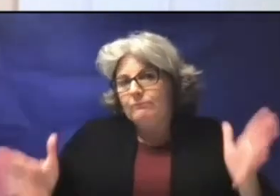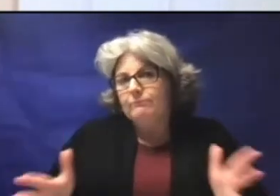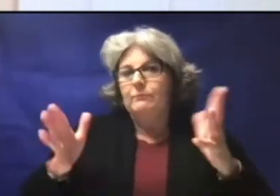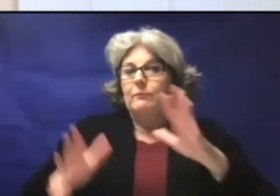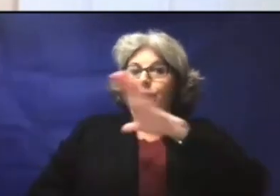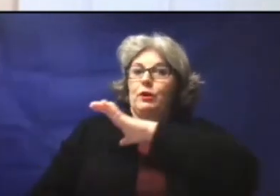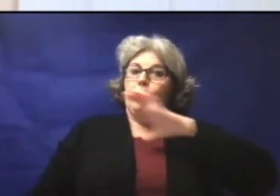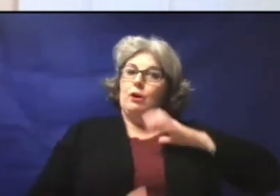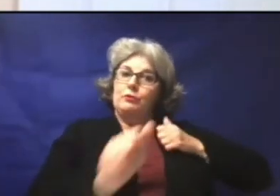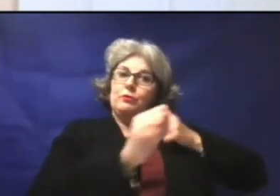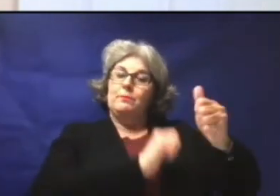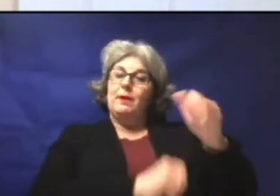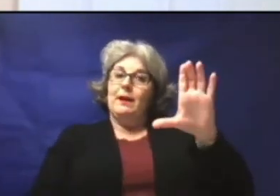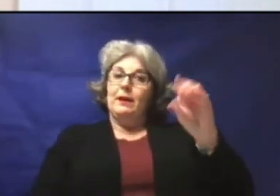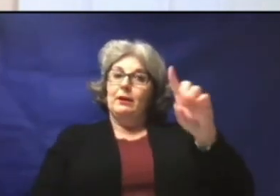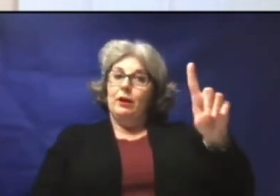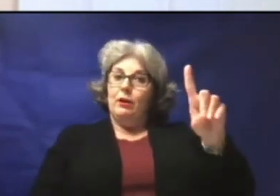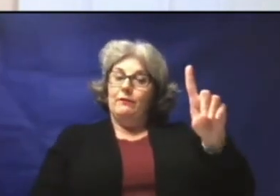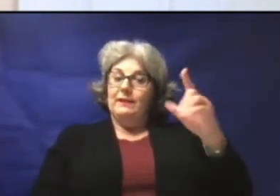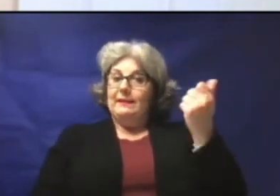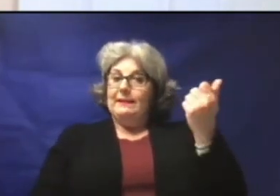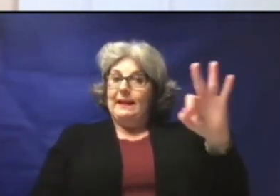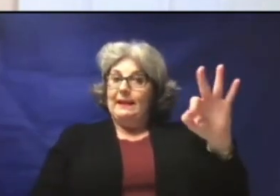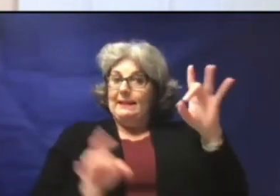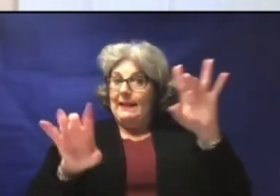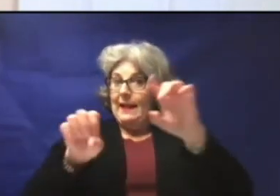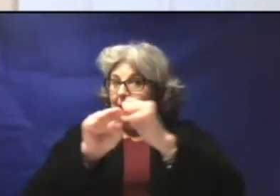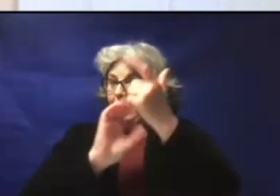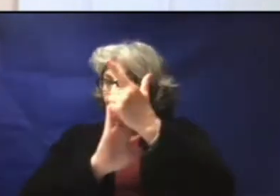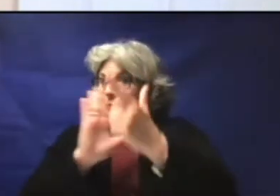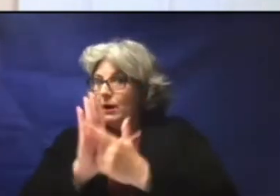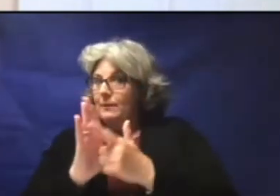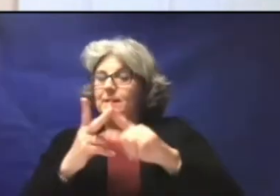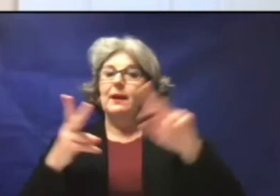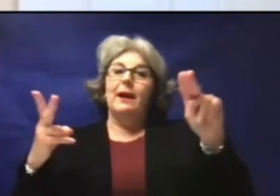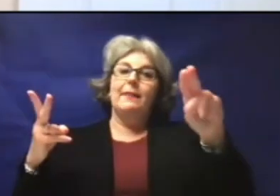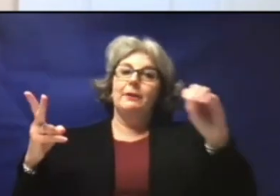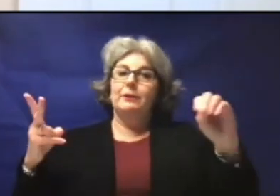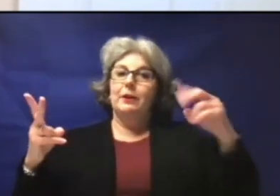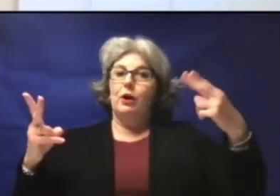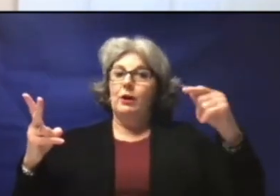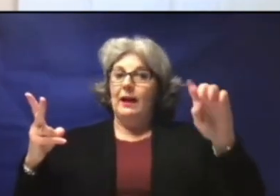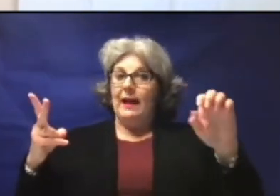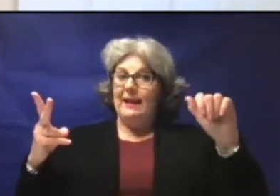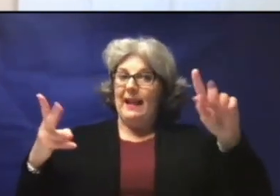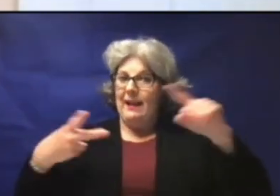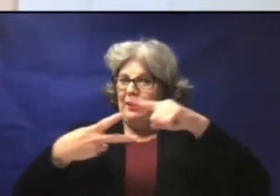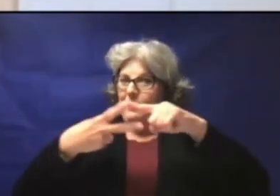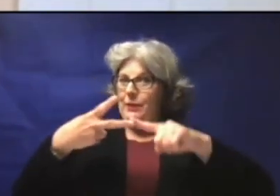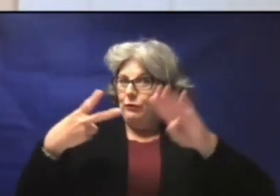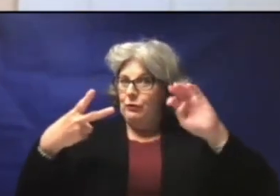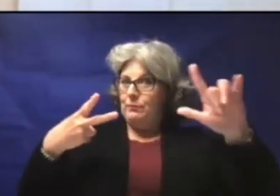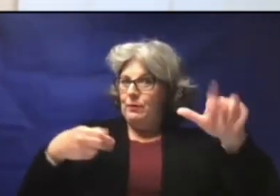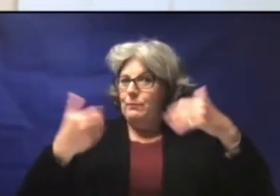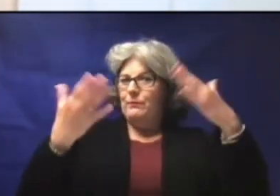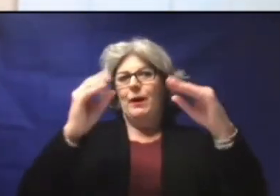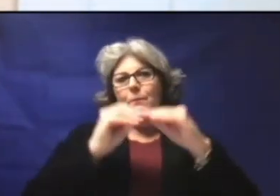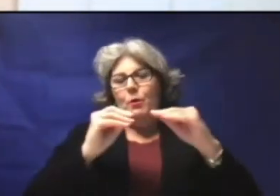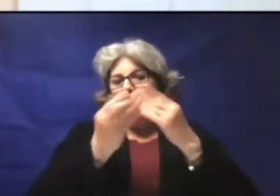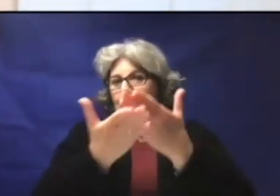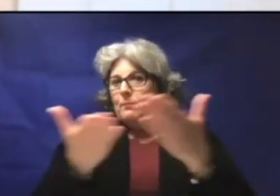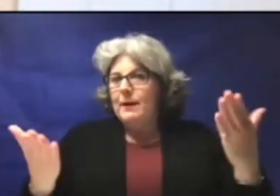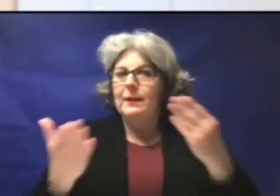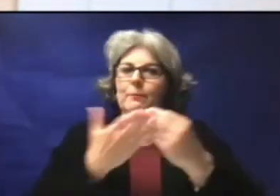Congress to pass the COVID-19 Hate Crimes Act and the No Hate Act. These two bills will help provide more resources